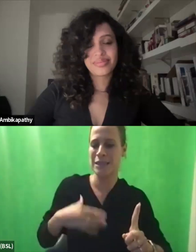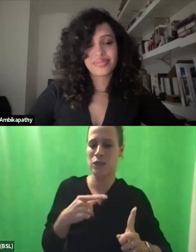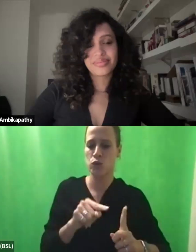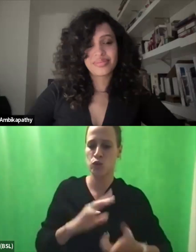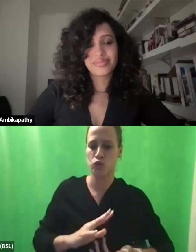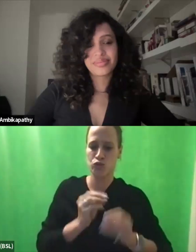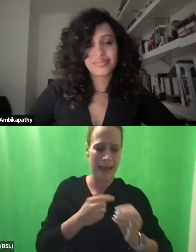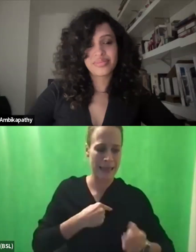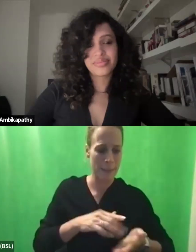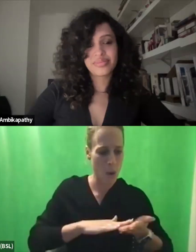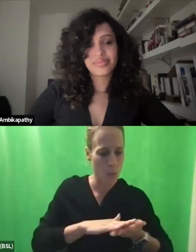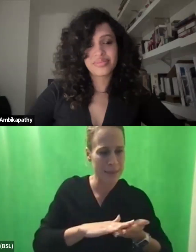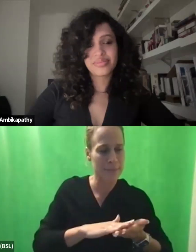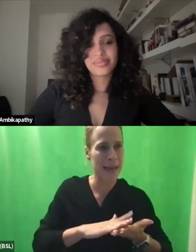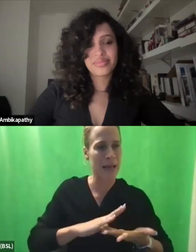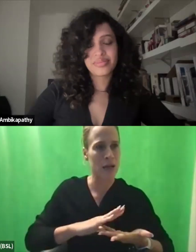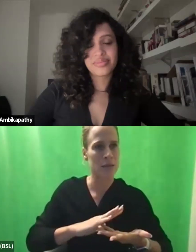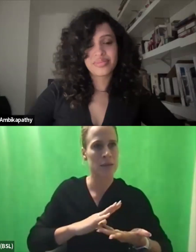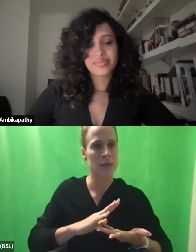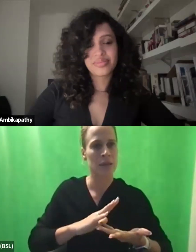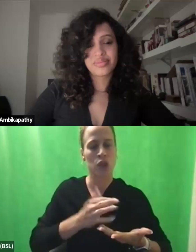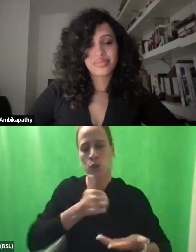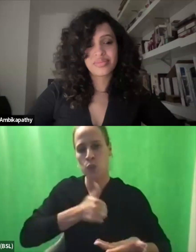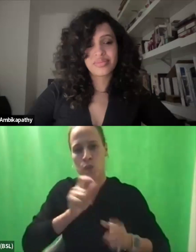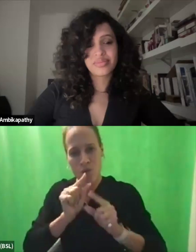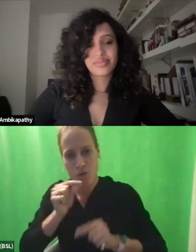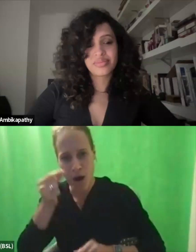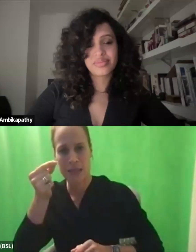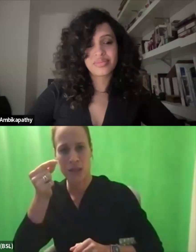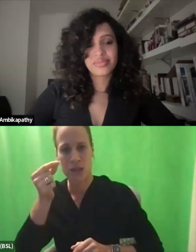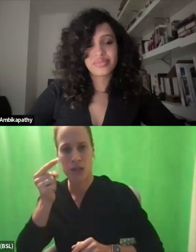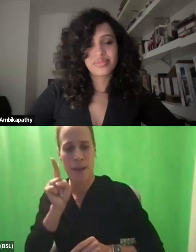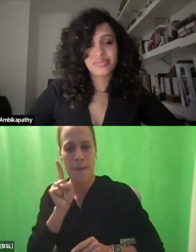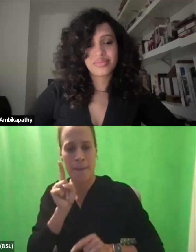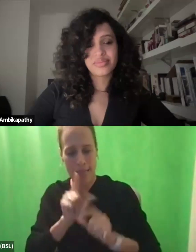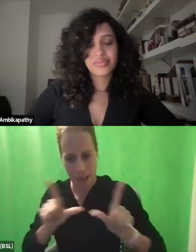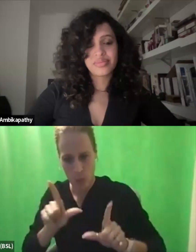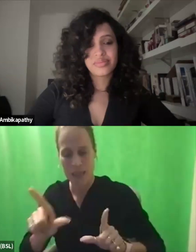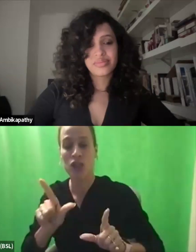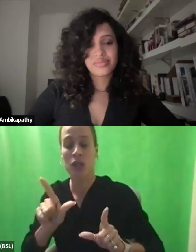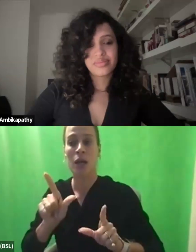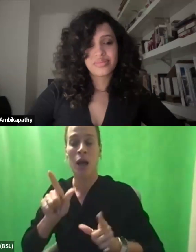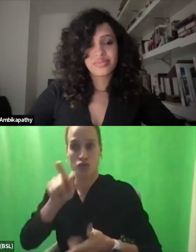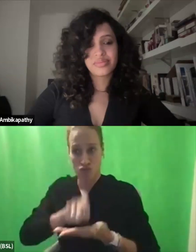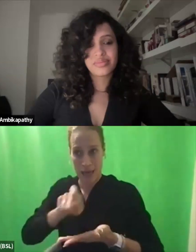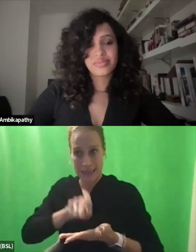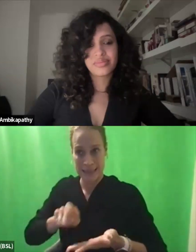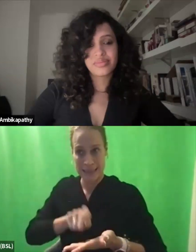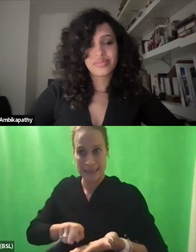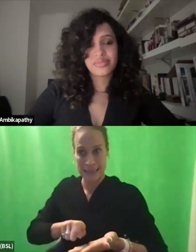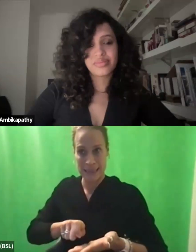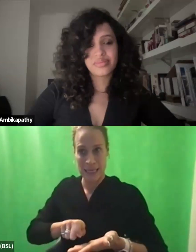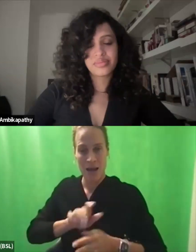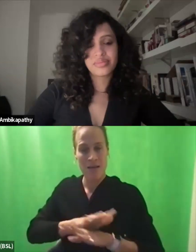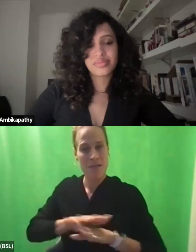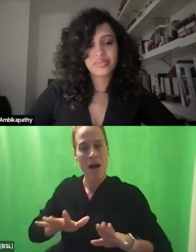that poetry exist in French as well. And my original intention was to write it not in a French that you would